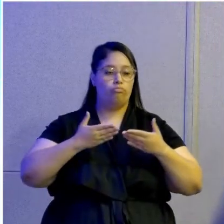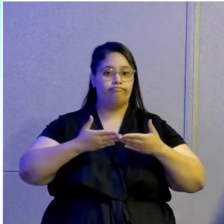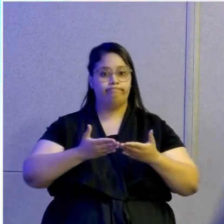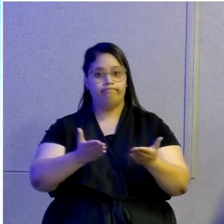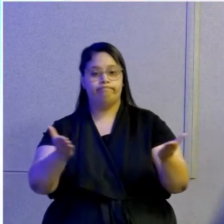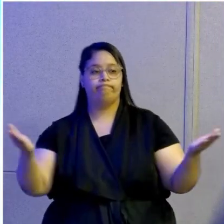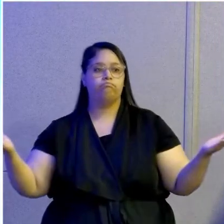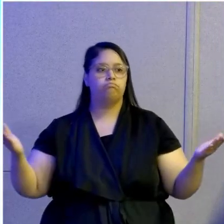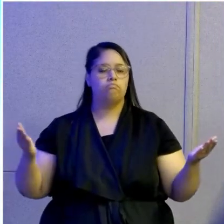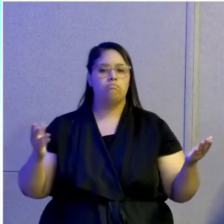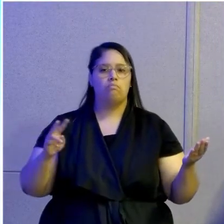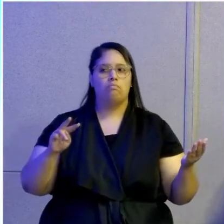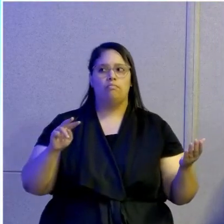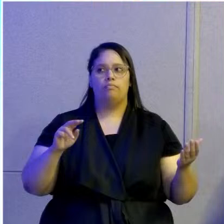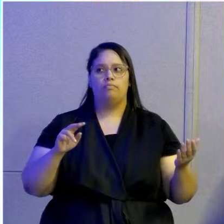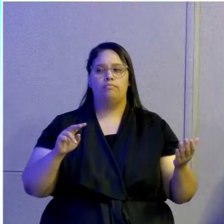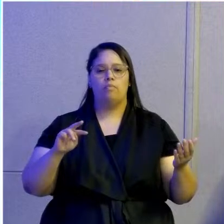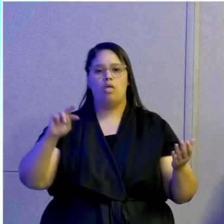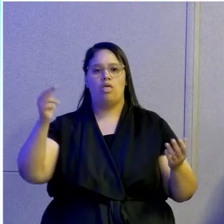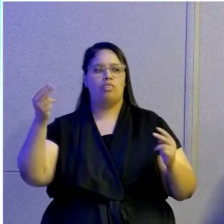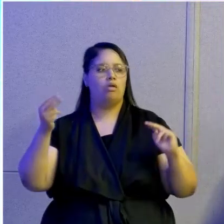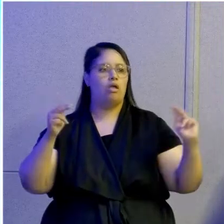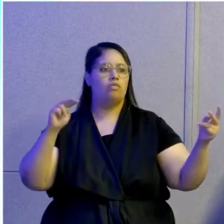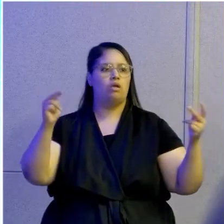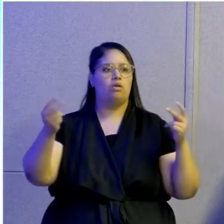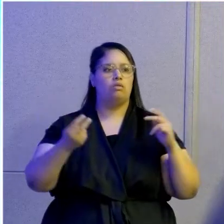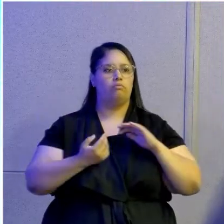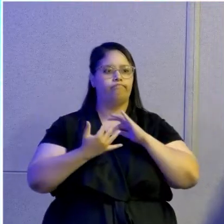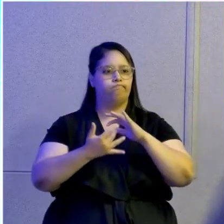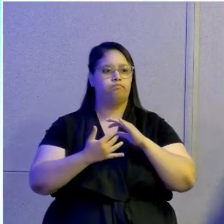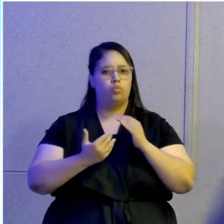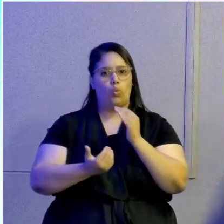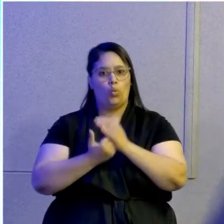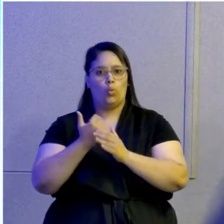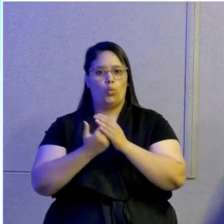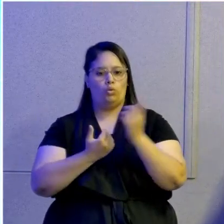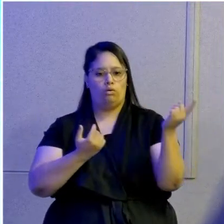for more other inspiring scientists to come in?